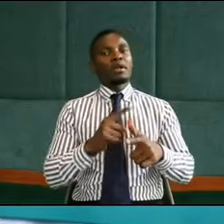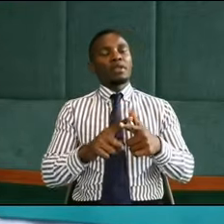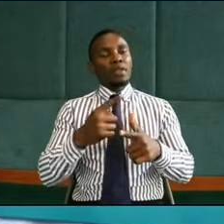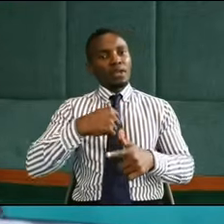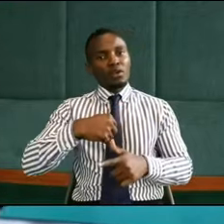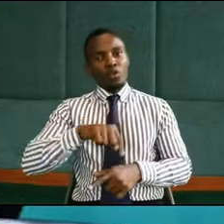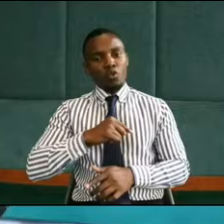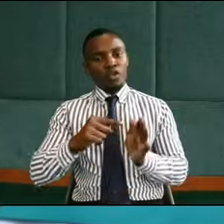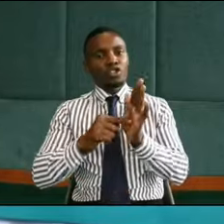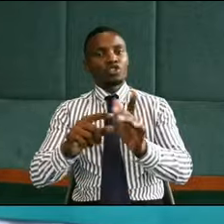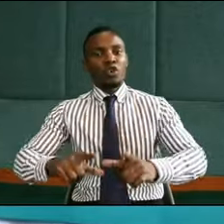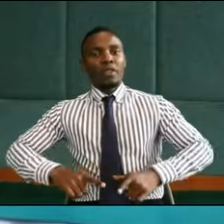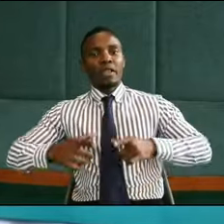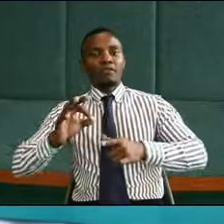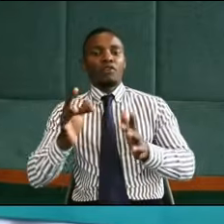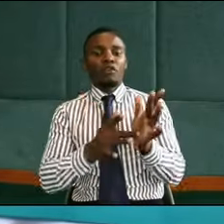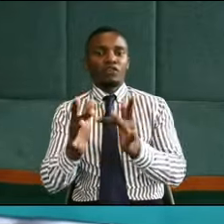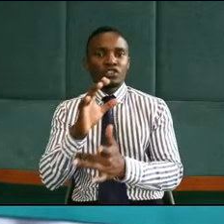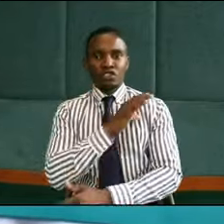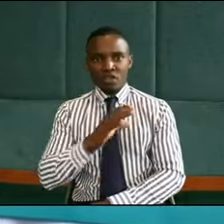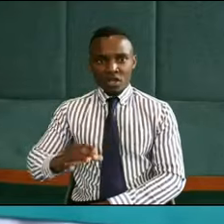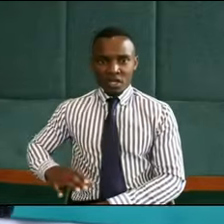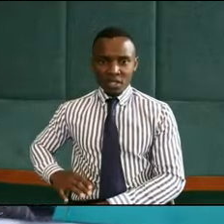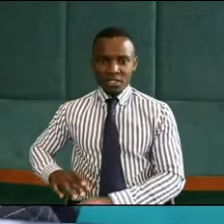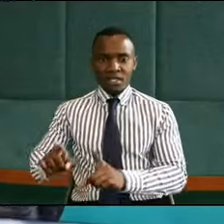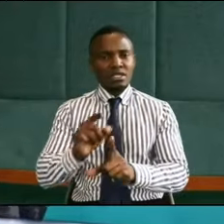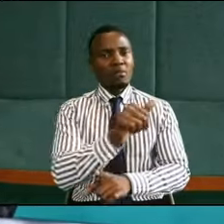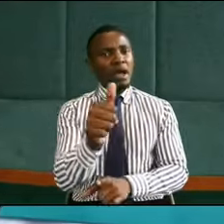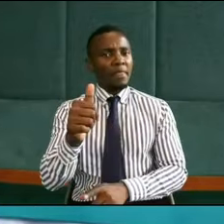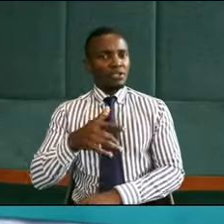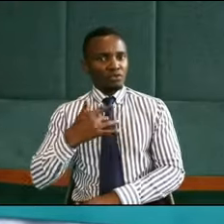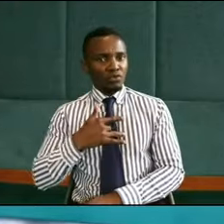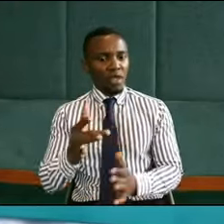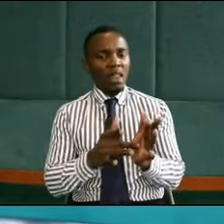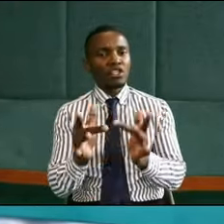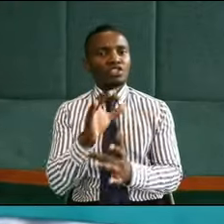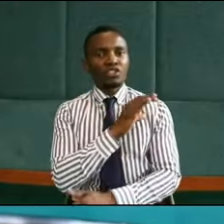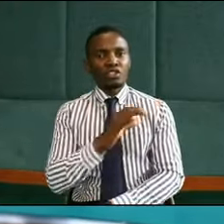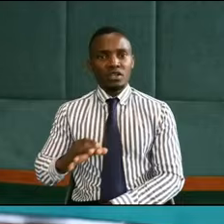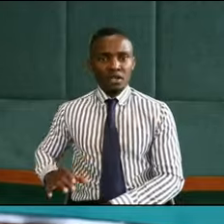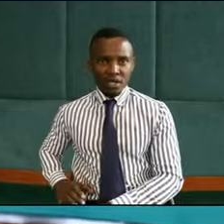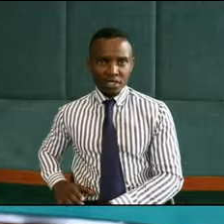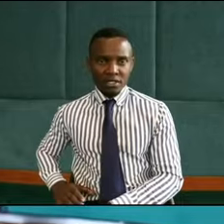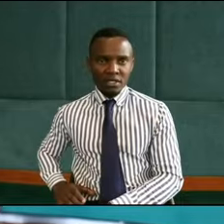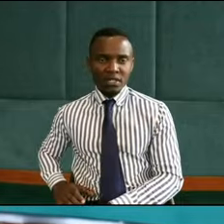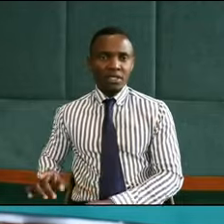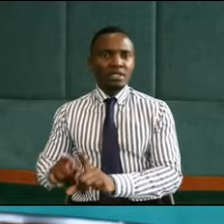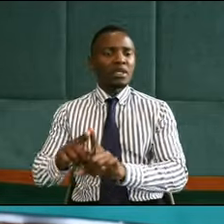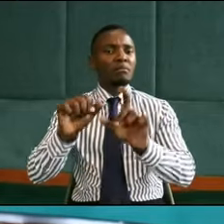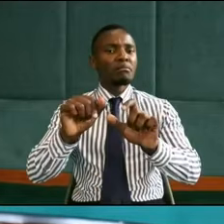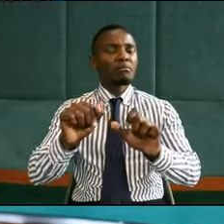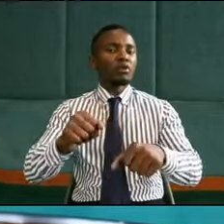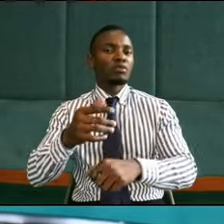seen. The life of Jesus Christ can be felt. The life of Jesus Christ can be smelled. That